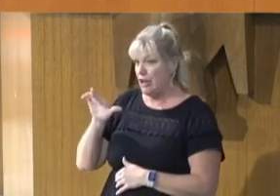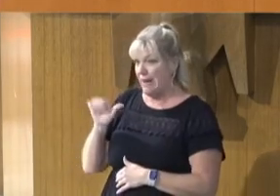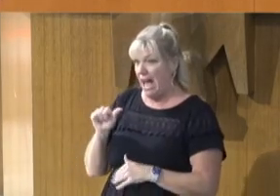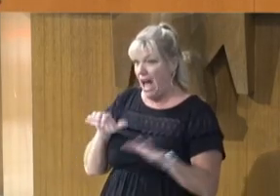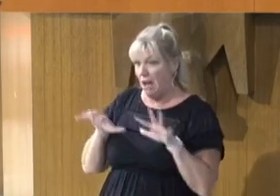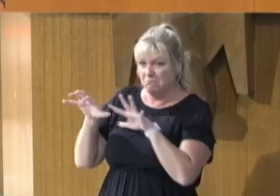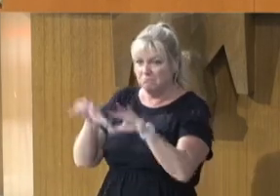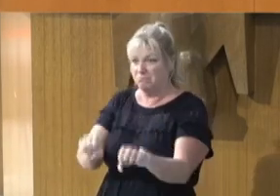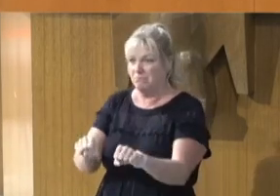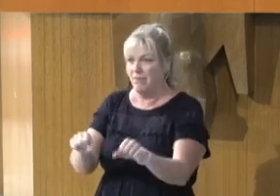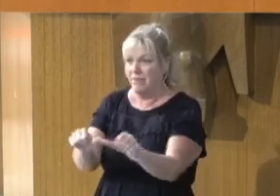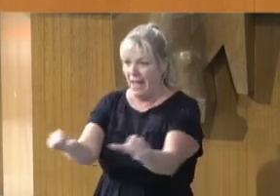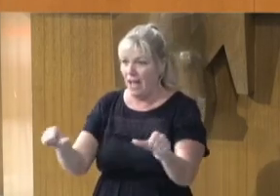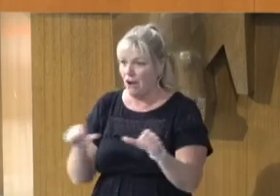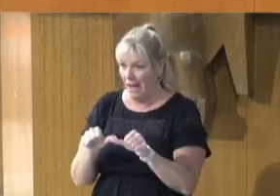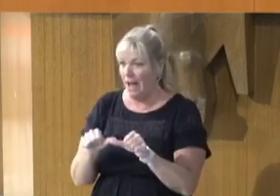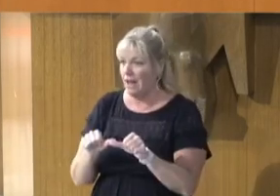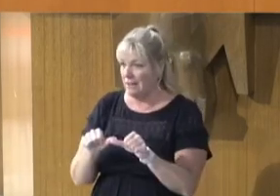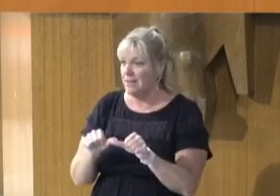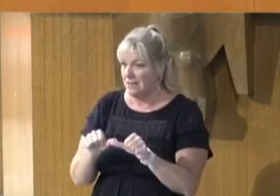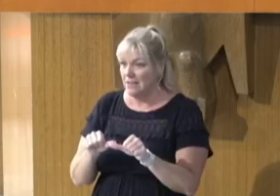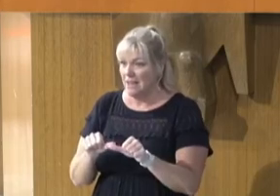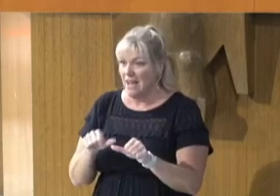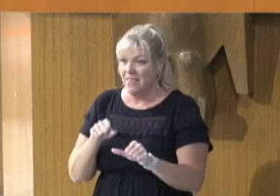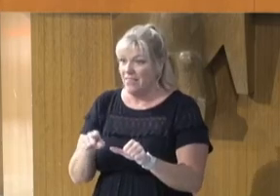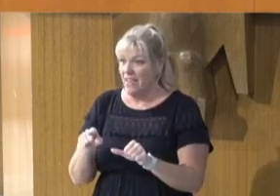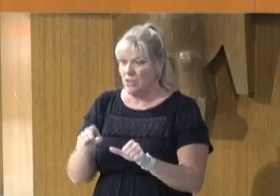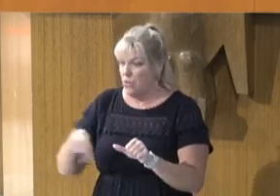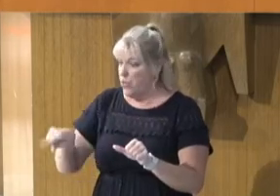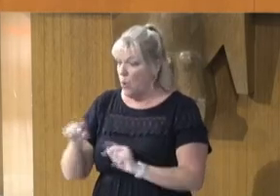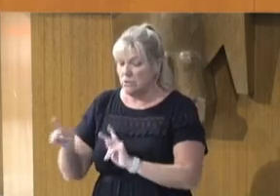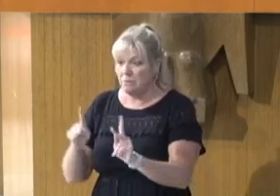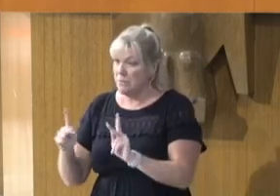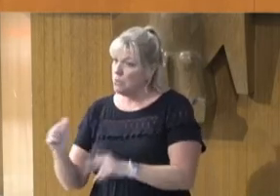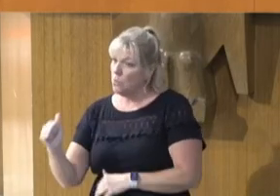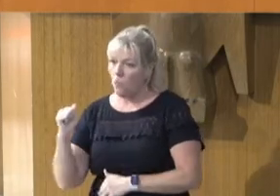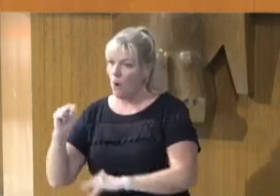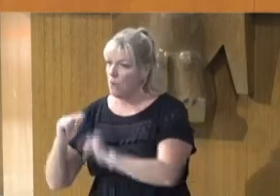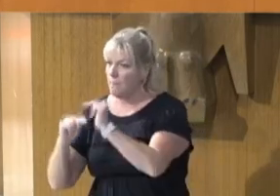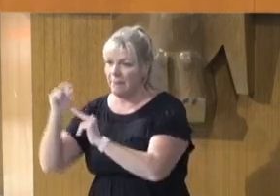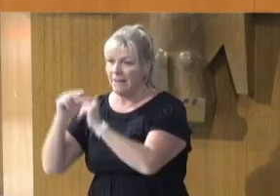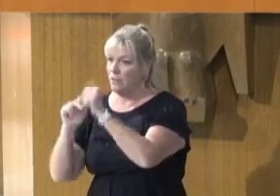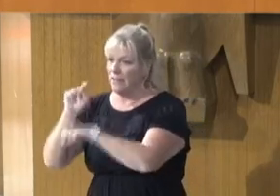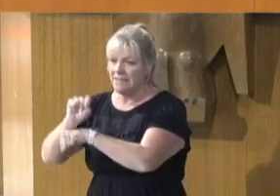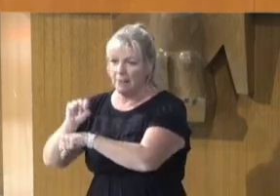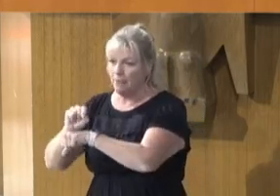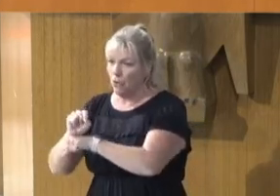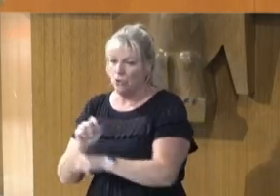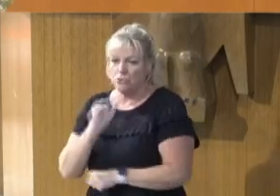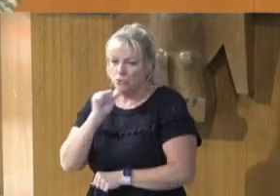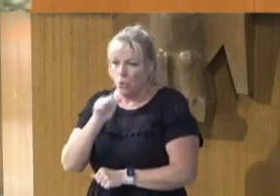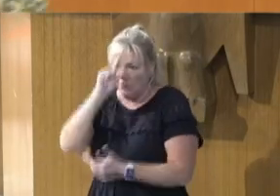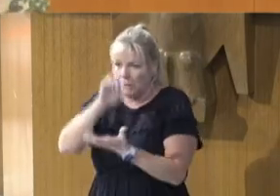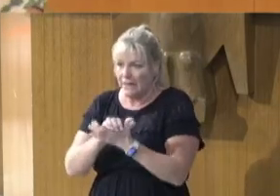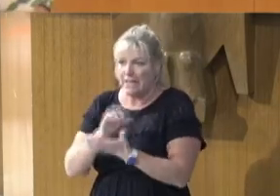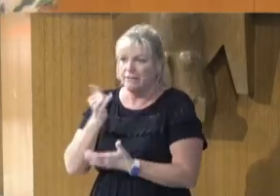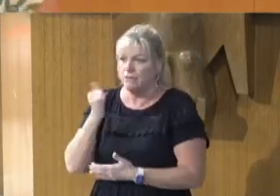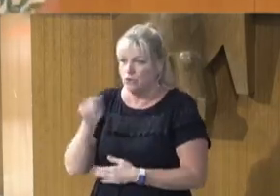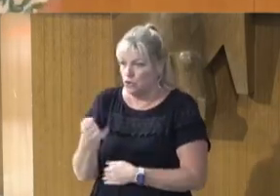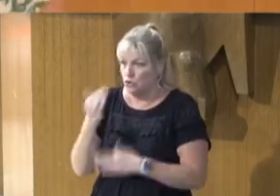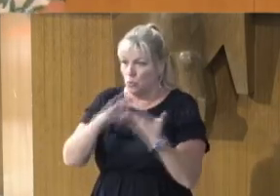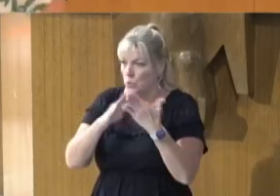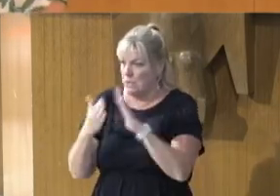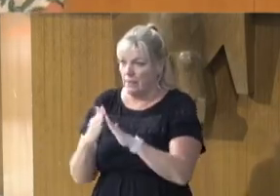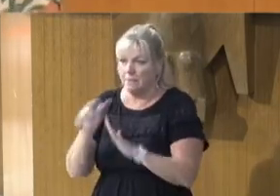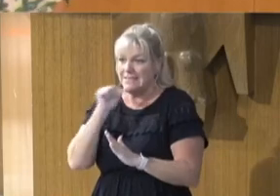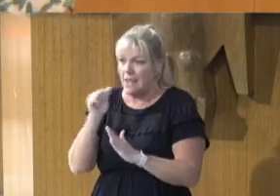and they opposed rebuilding the temple and the concept of Jerusalem as a holy city. So the faith